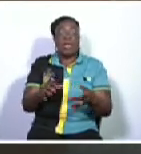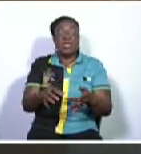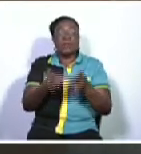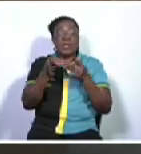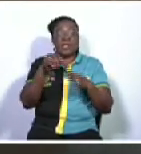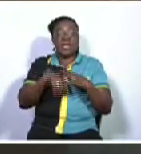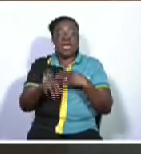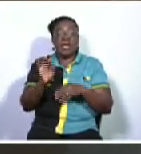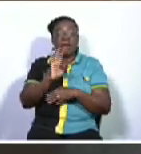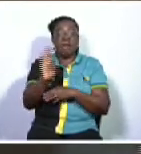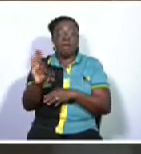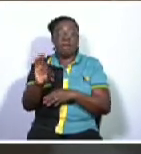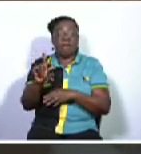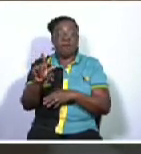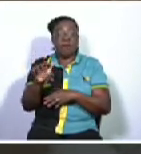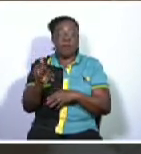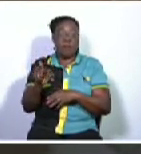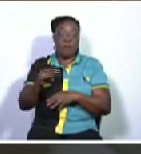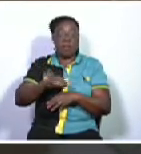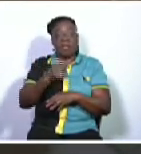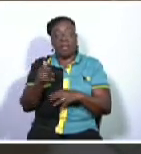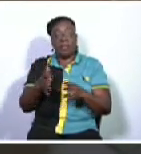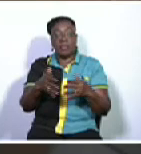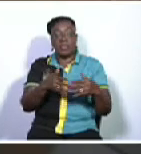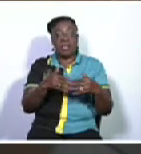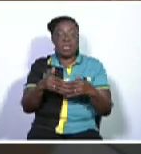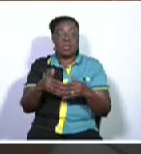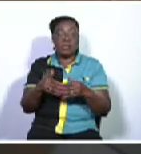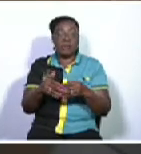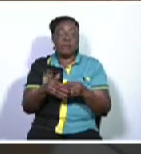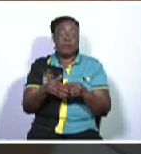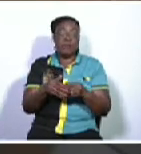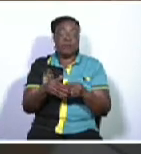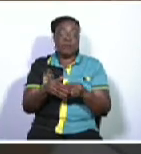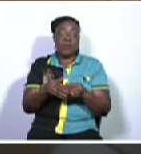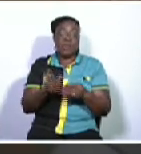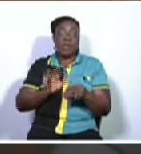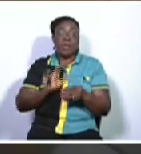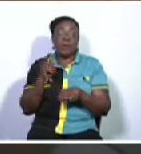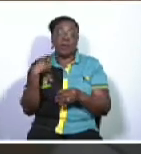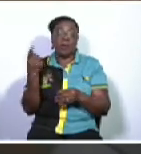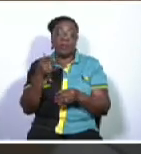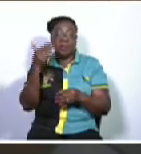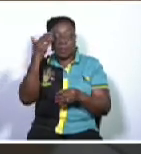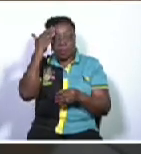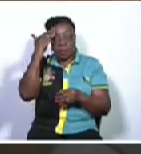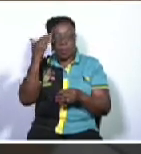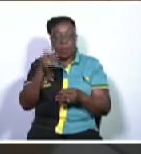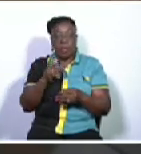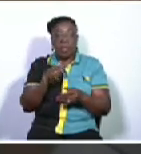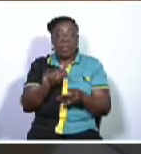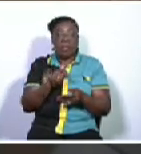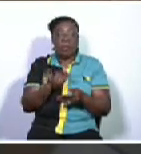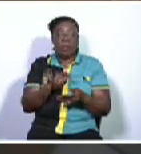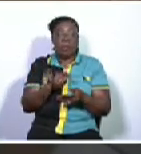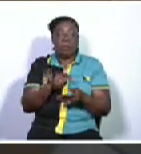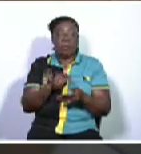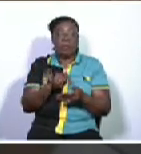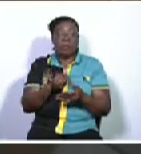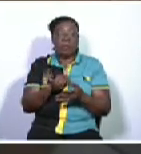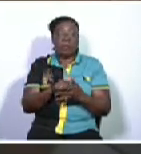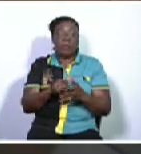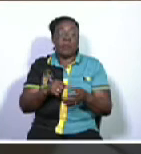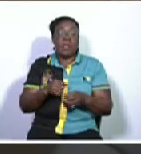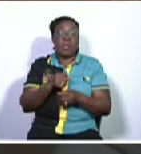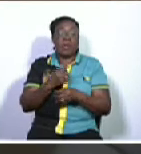Texas, Arizona, which I would speak to later, and we're also aware of what may have contributed to